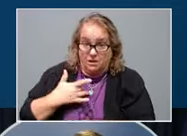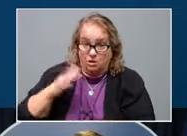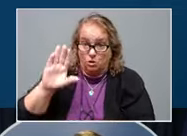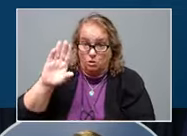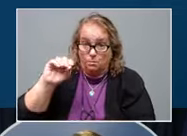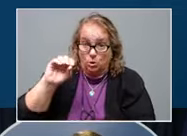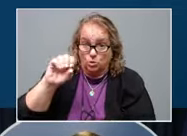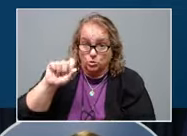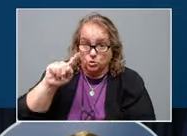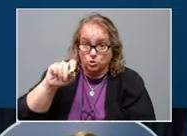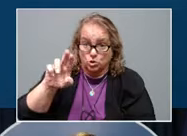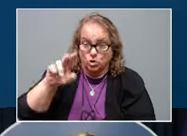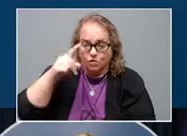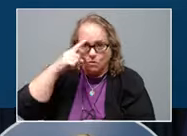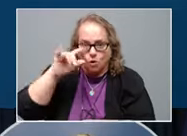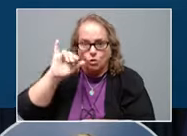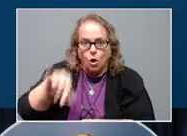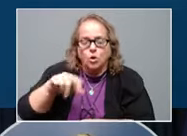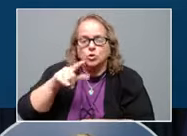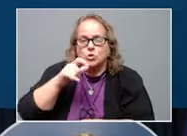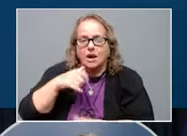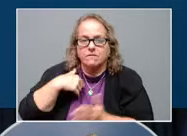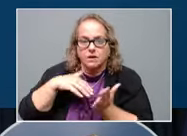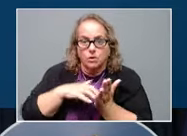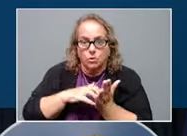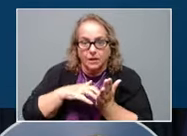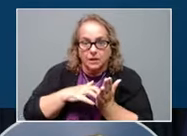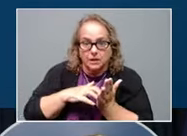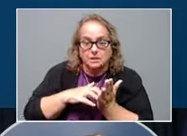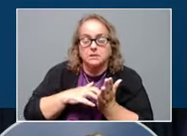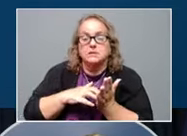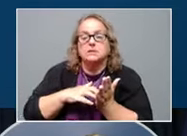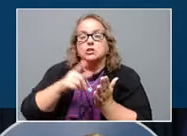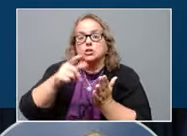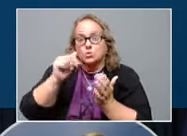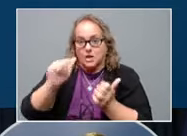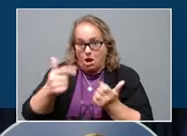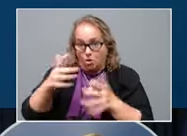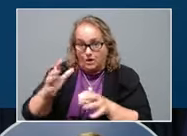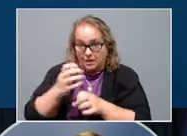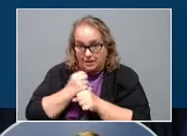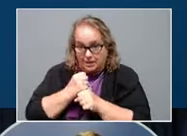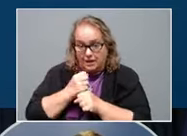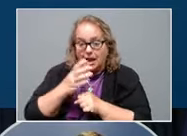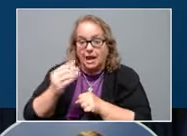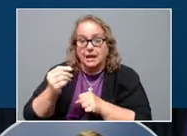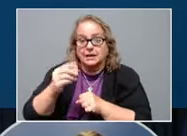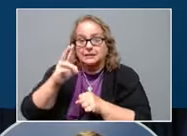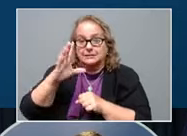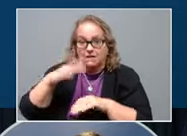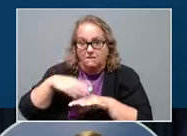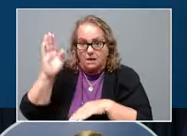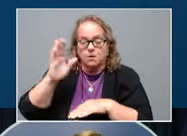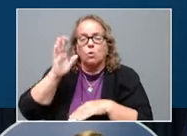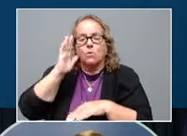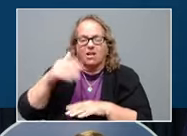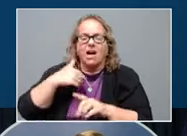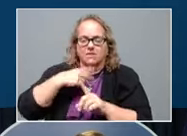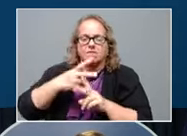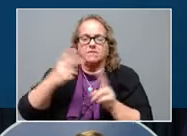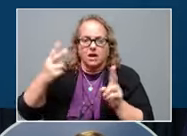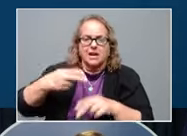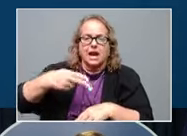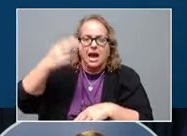immunocompromised, which you can already get, and once we hit 65 and up, is actually going to have a very positive impact on